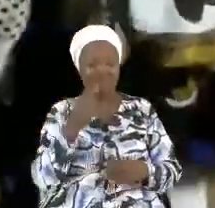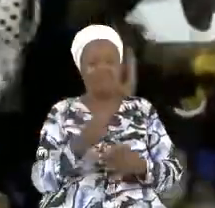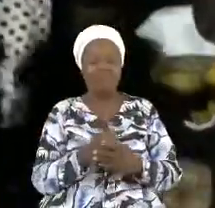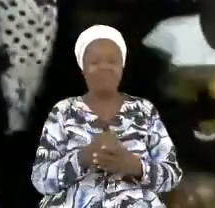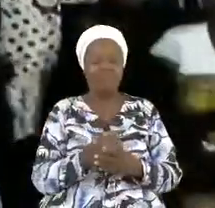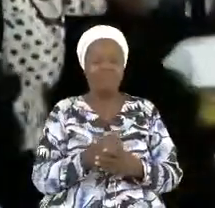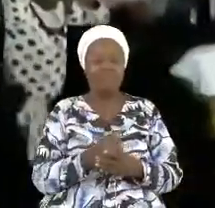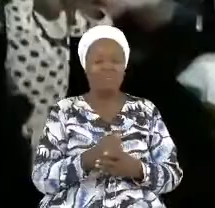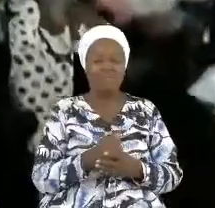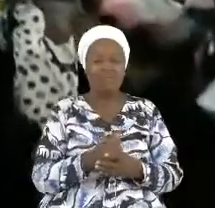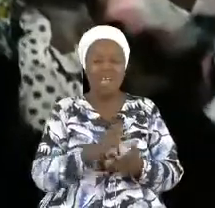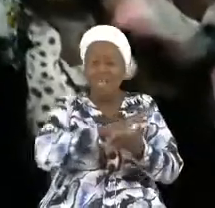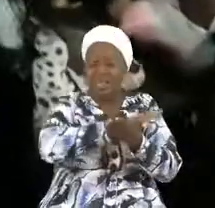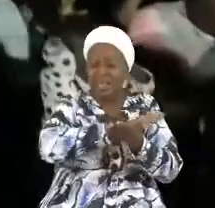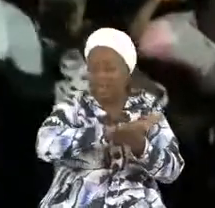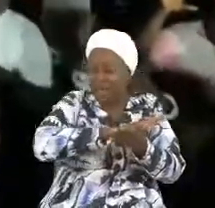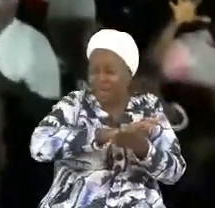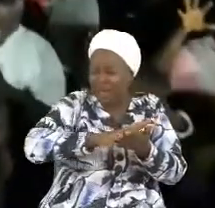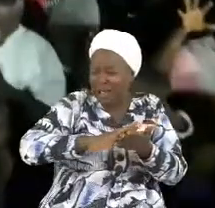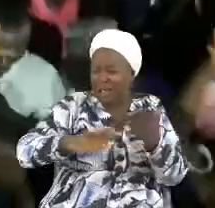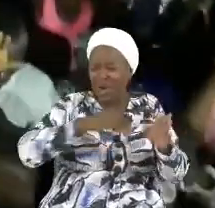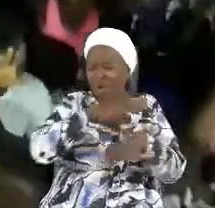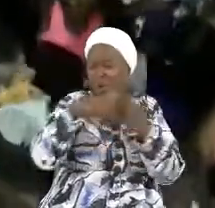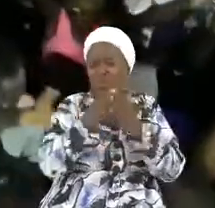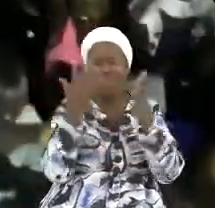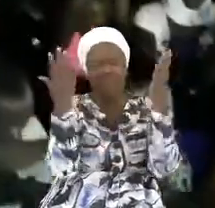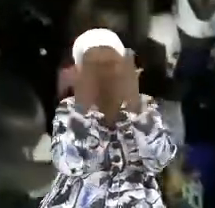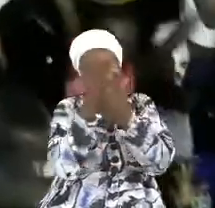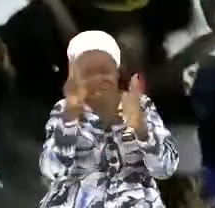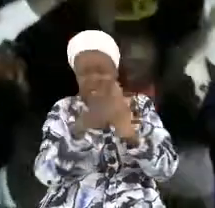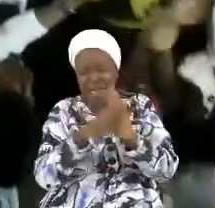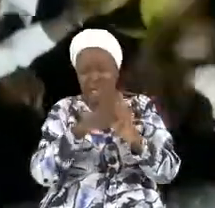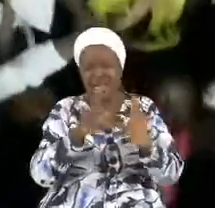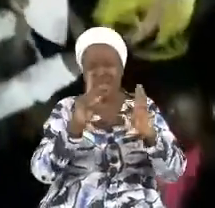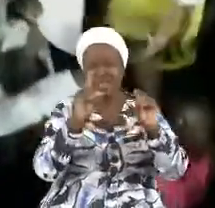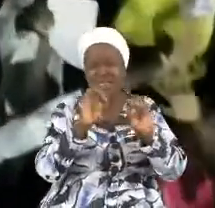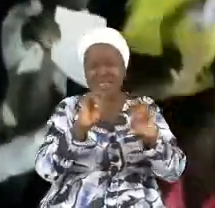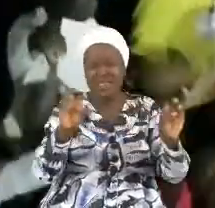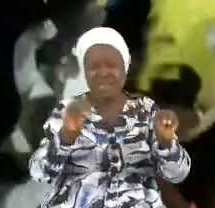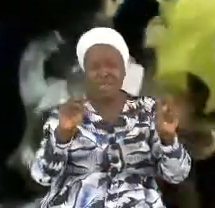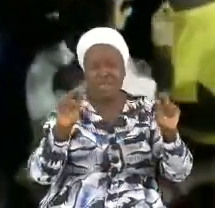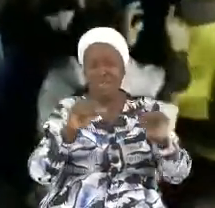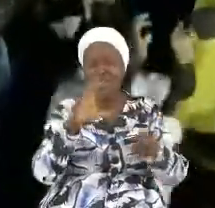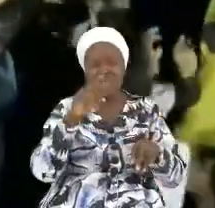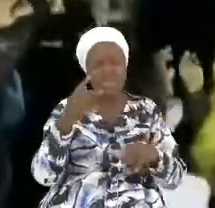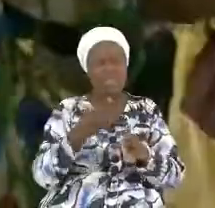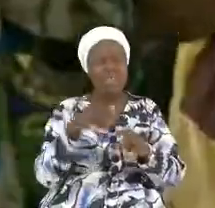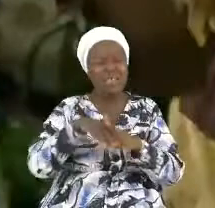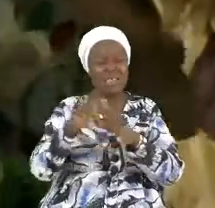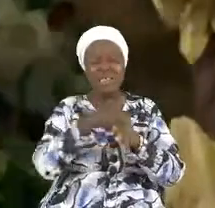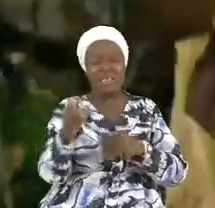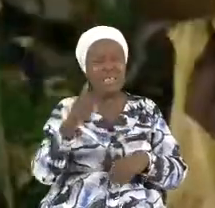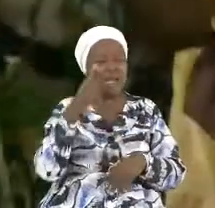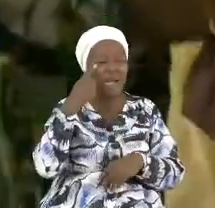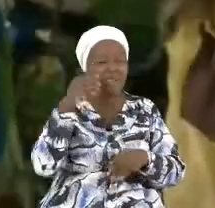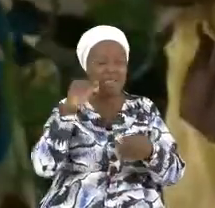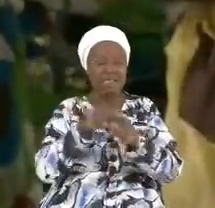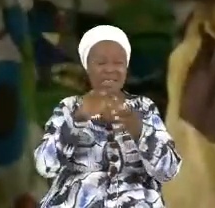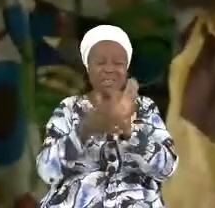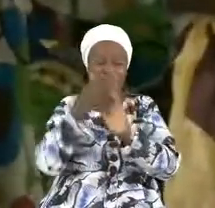Clear up the darkness and the dimness in their eyes in Jesus' name.